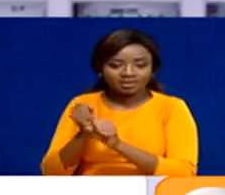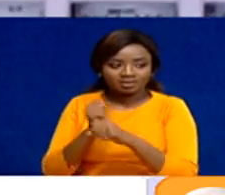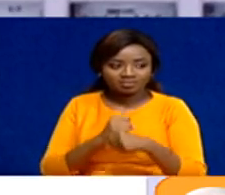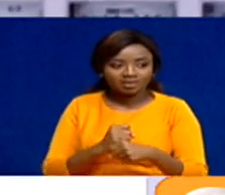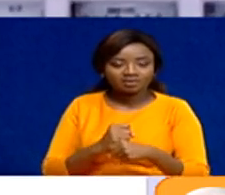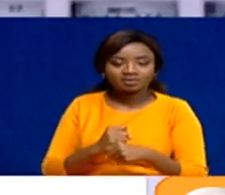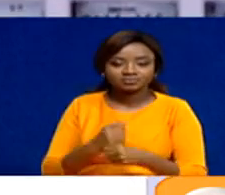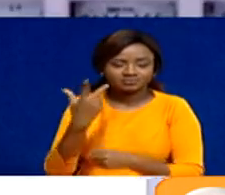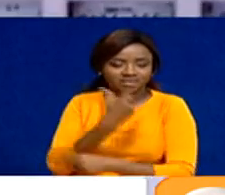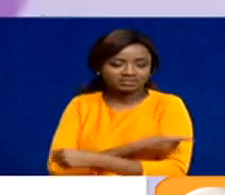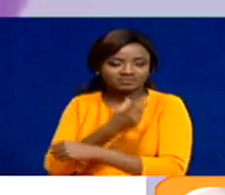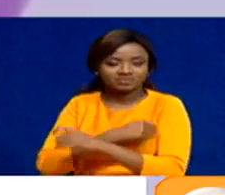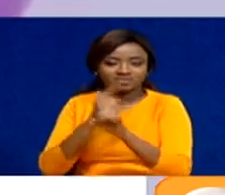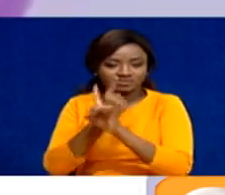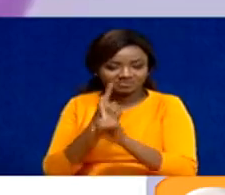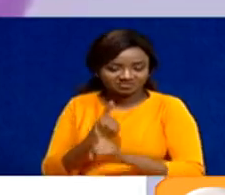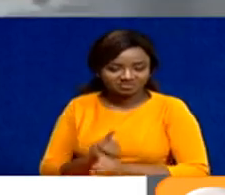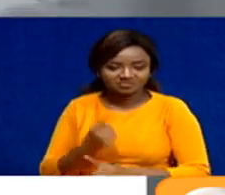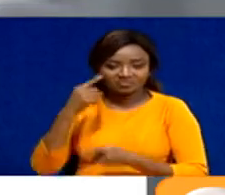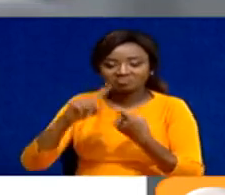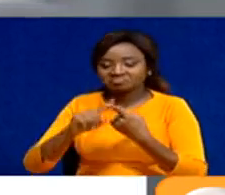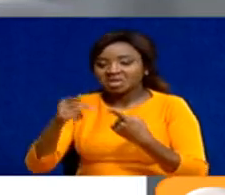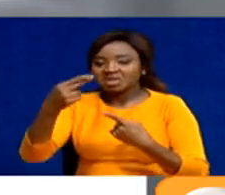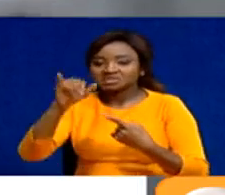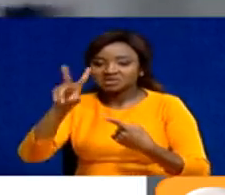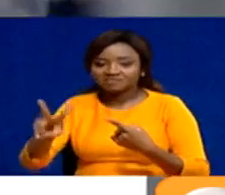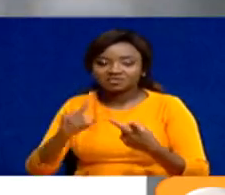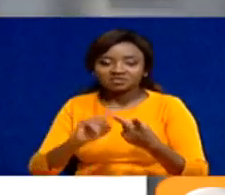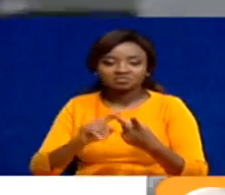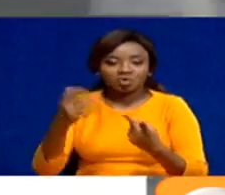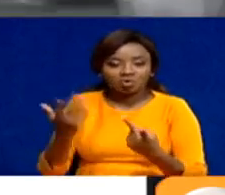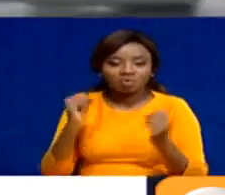against other diseases, including HIV and malaria. Pamela Sigi, Citizen TV.